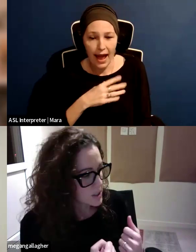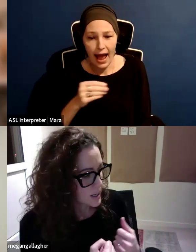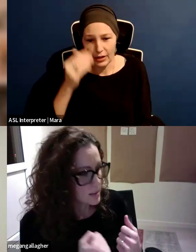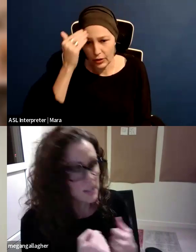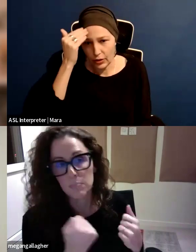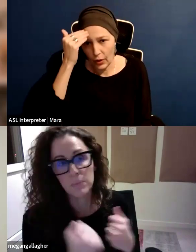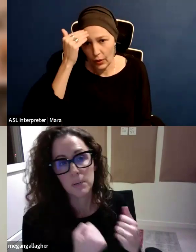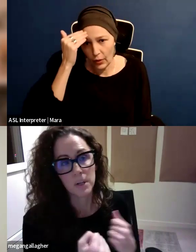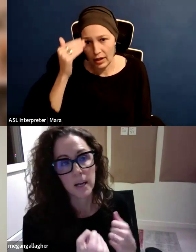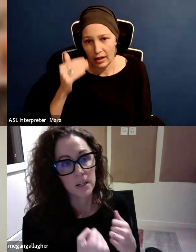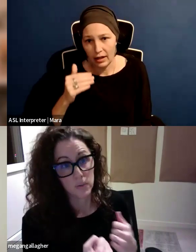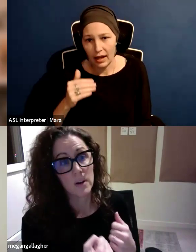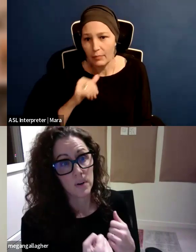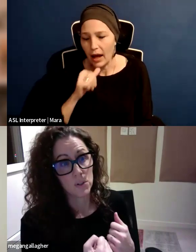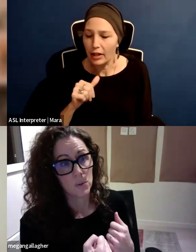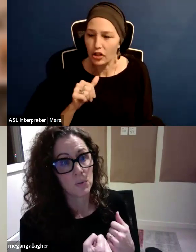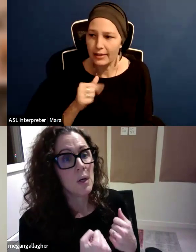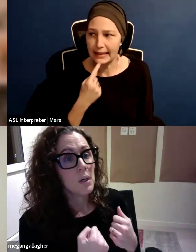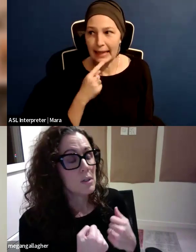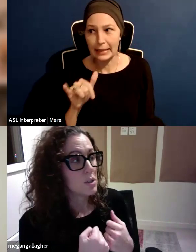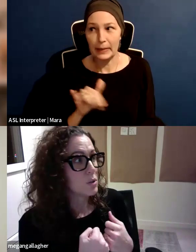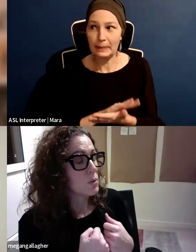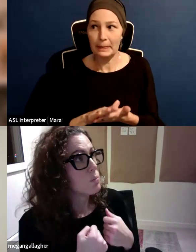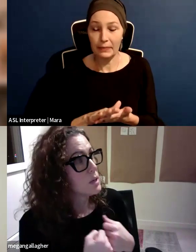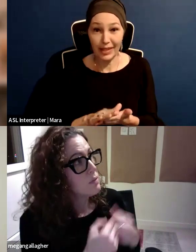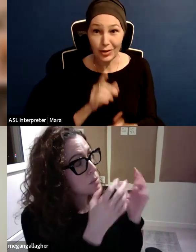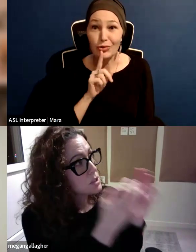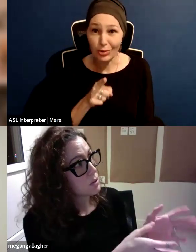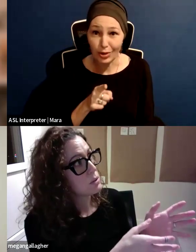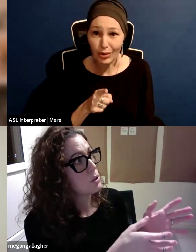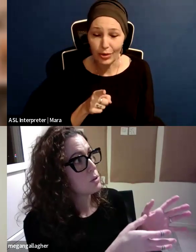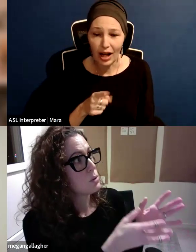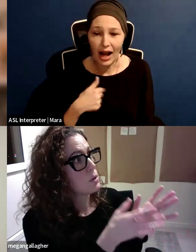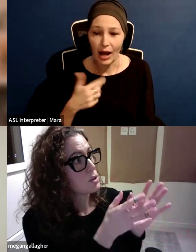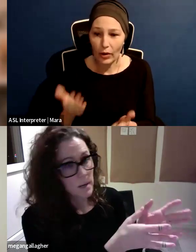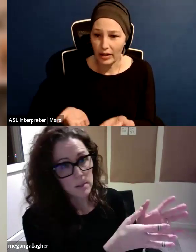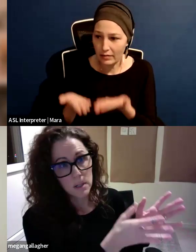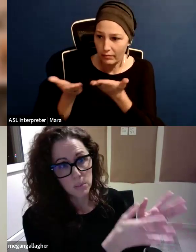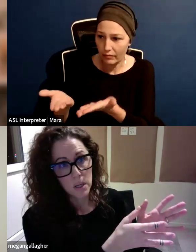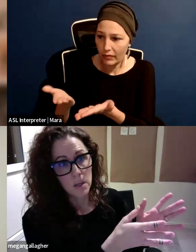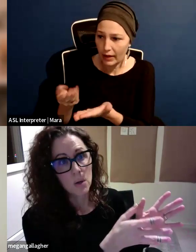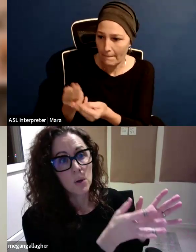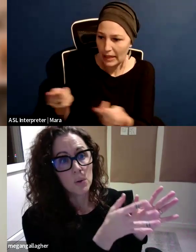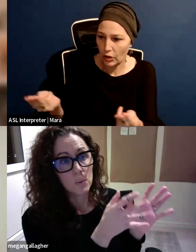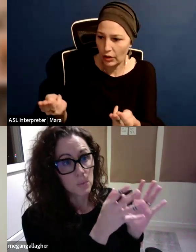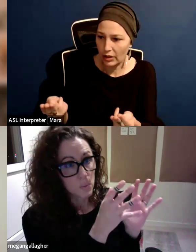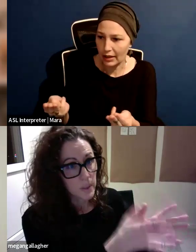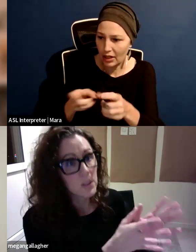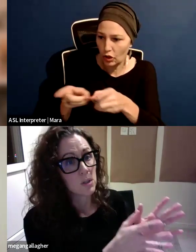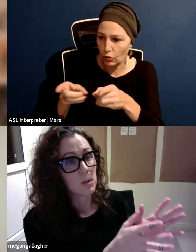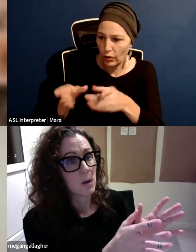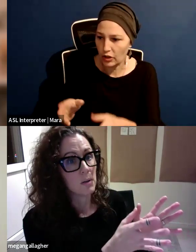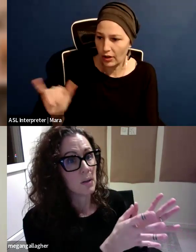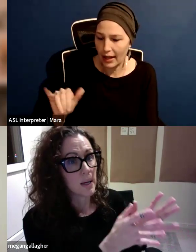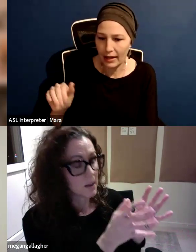really not just saying this to be polite. It's very very true to give that material to a director like Minky, who